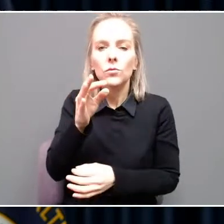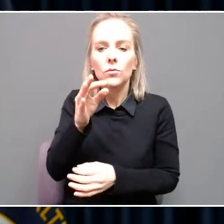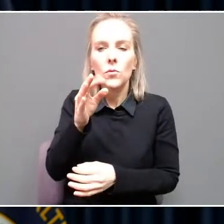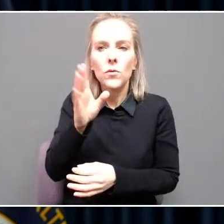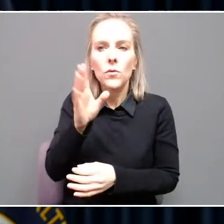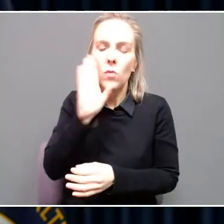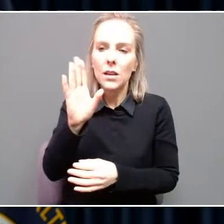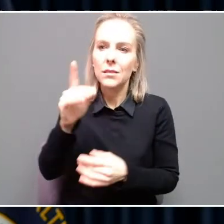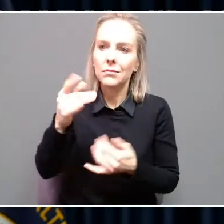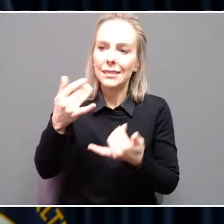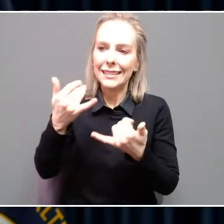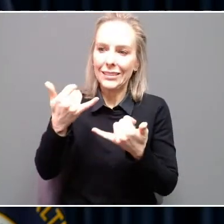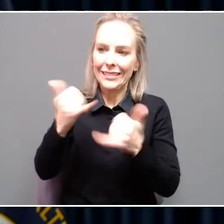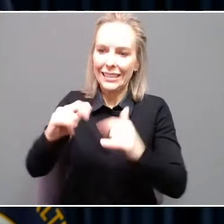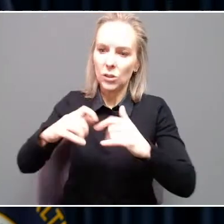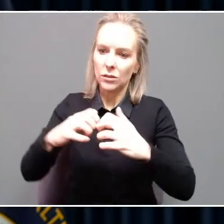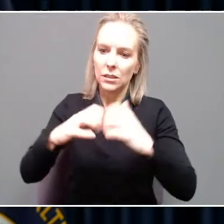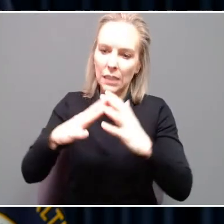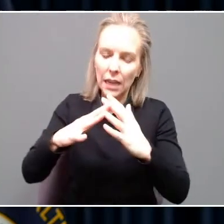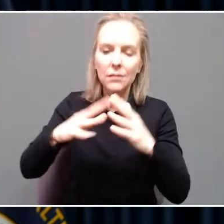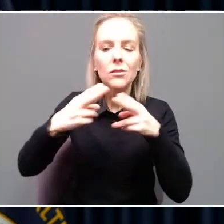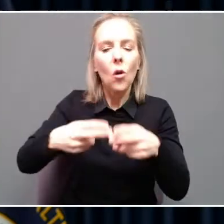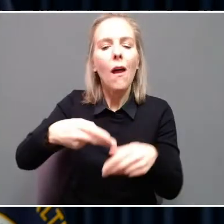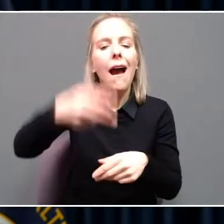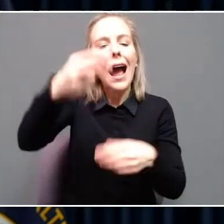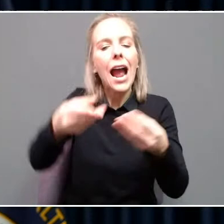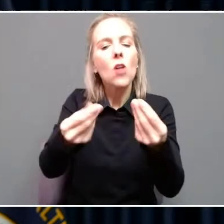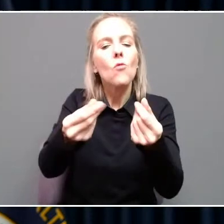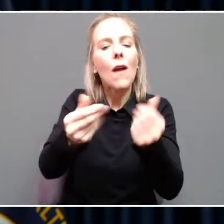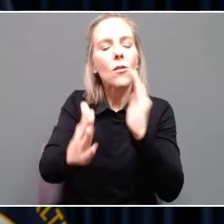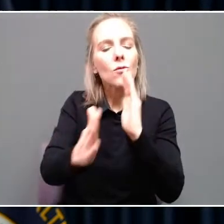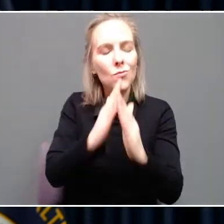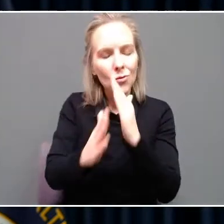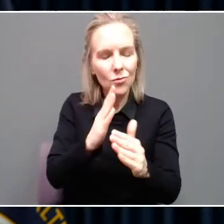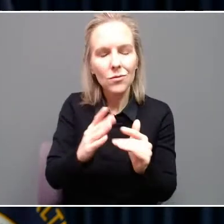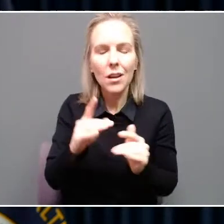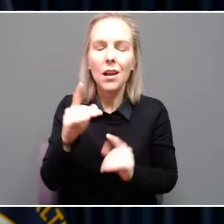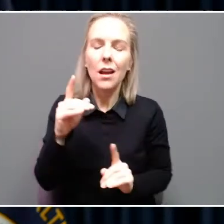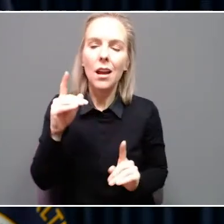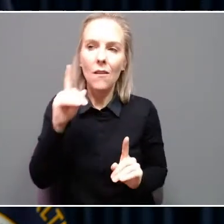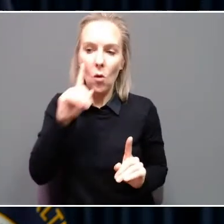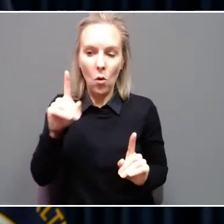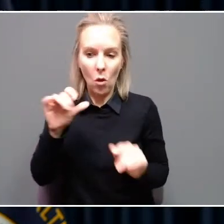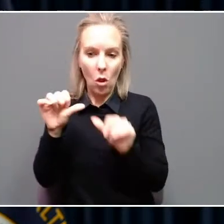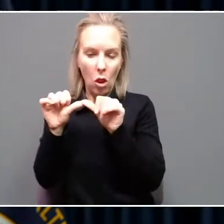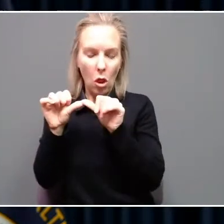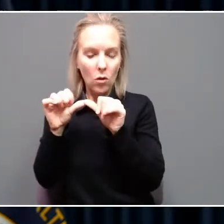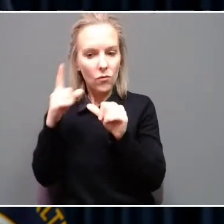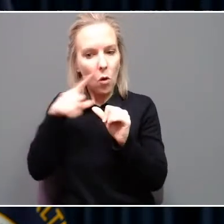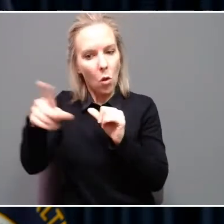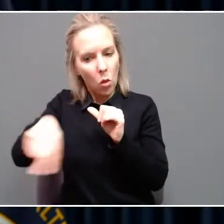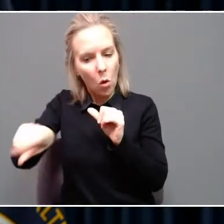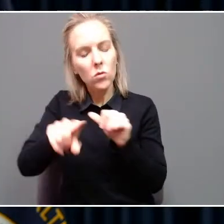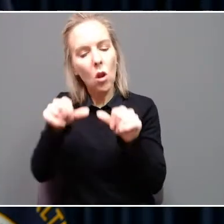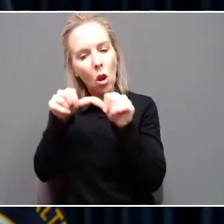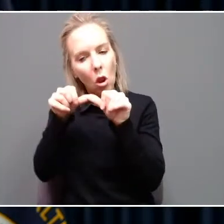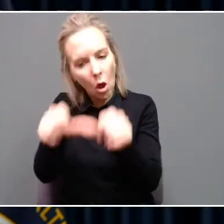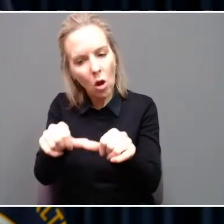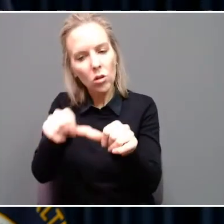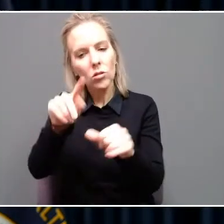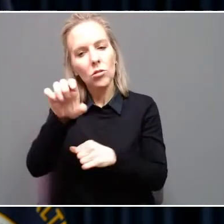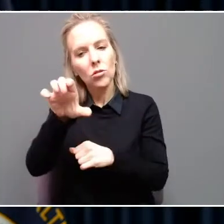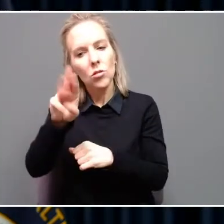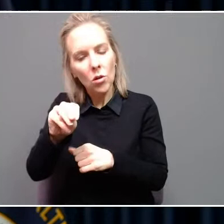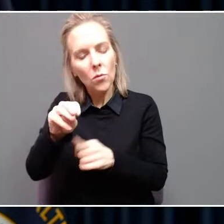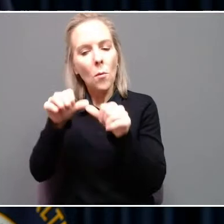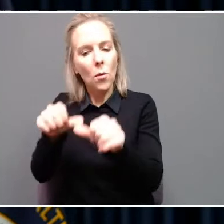communities. And as we move into especially the longer term permanent housing mission, there's